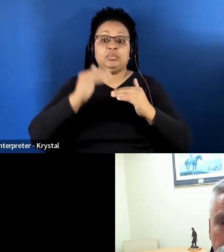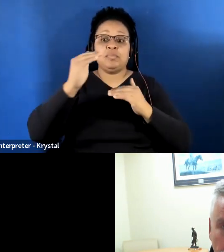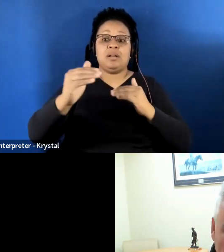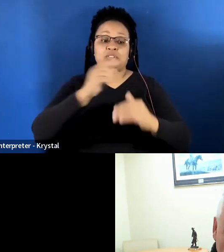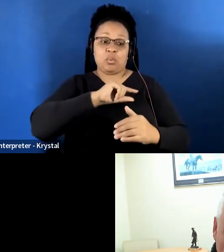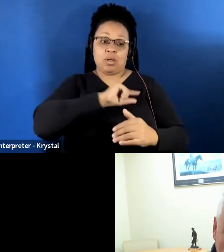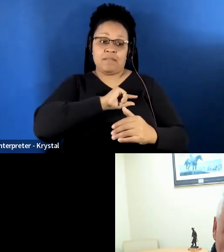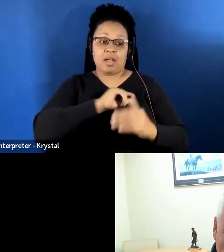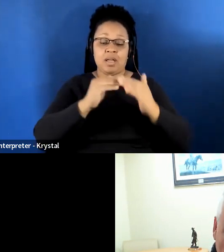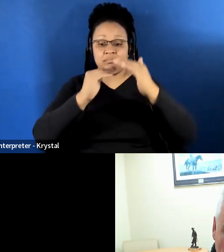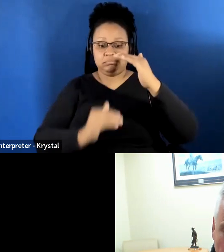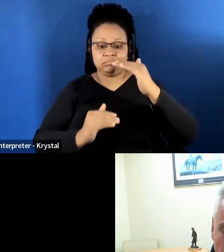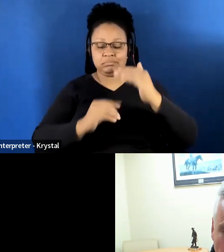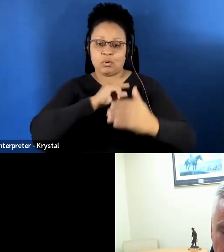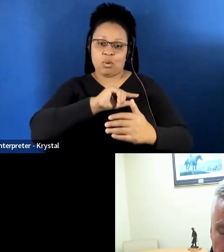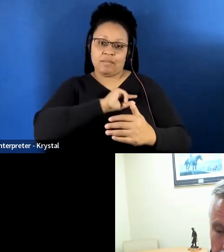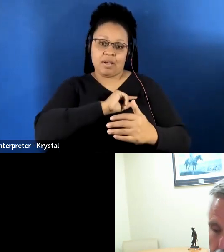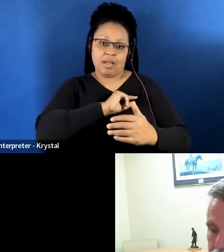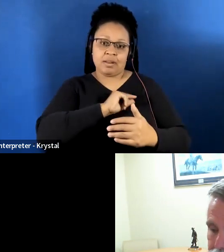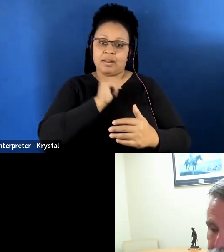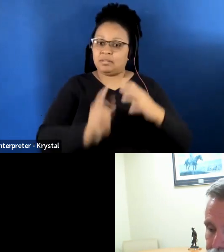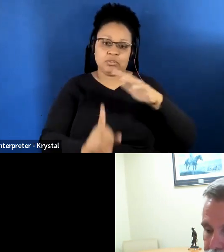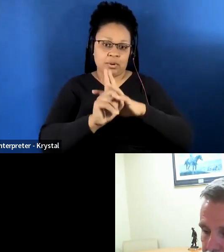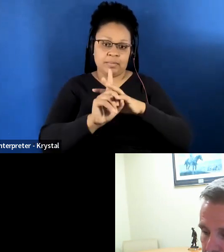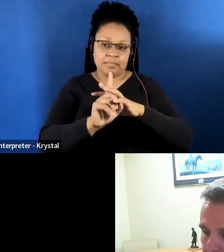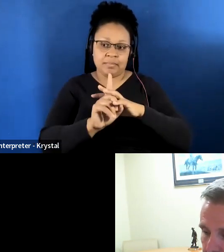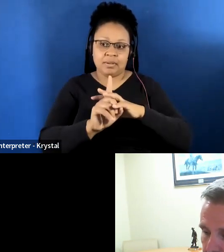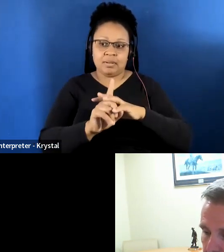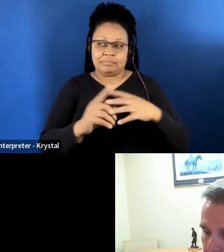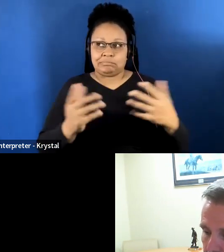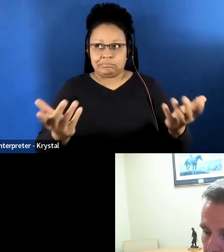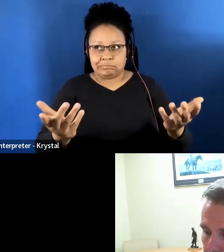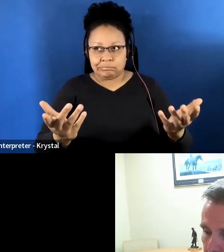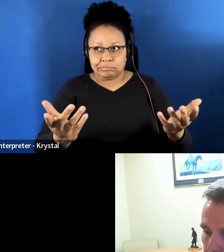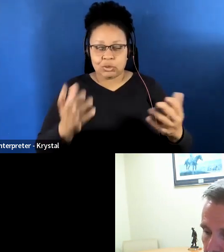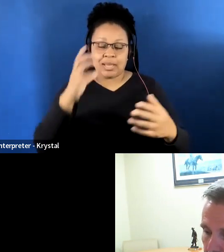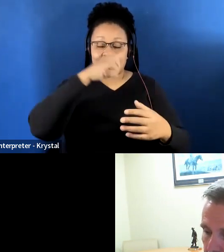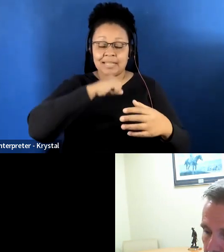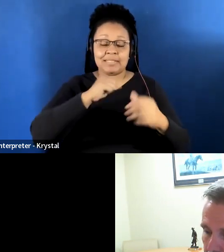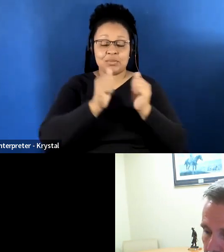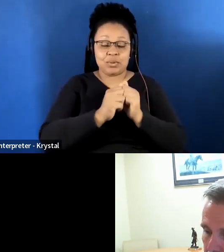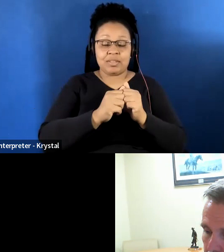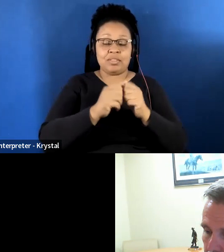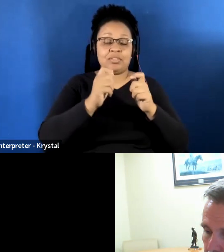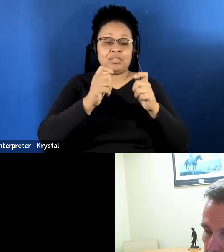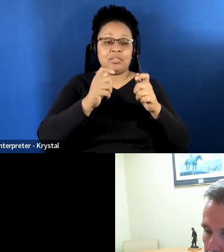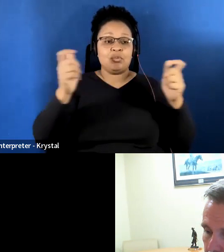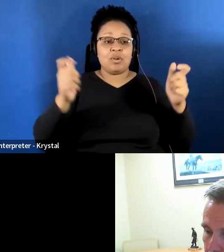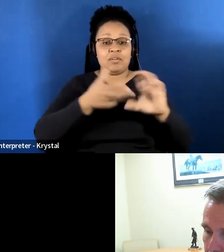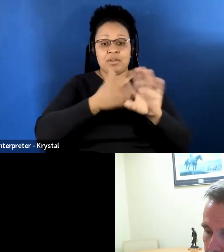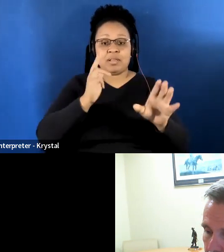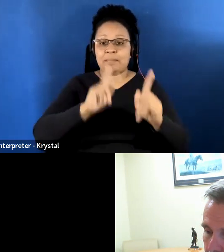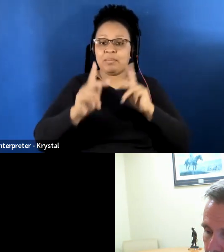underqualified, and then they just don't show up. Which I guess is kind of going along with the Great Resignation, but people just don't want to